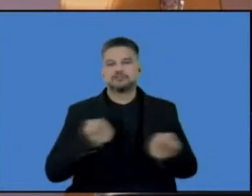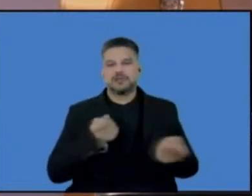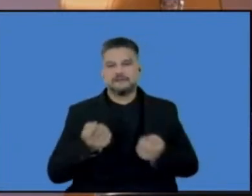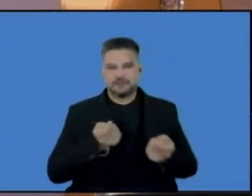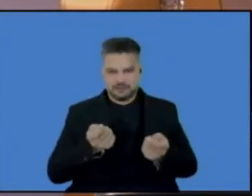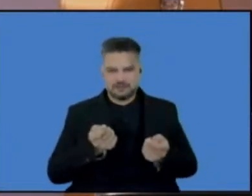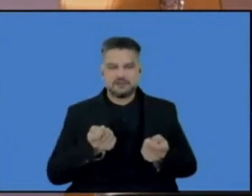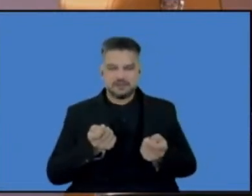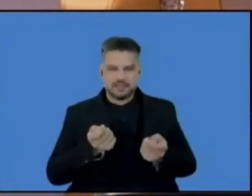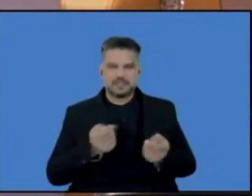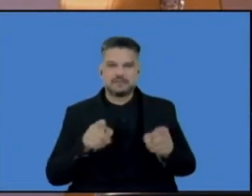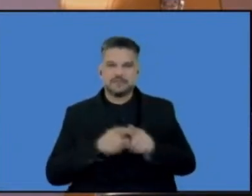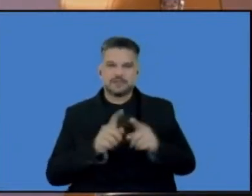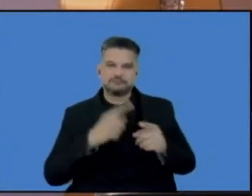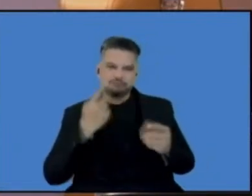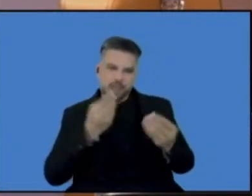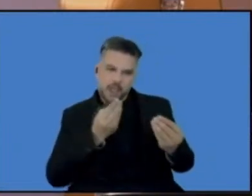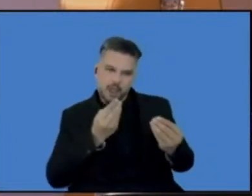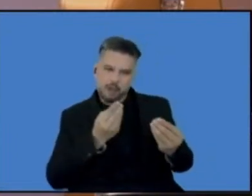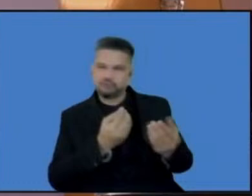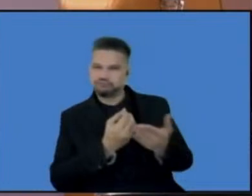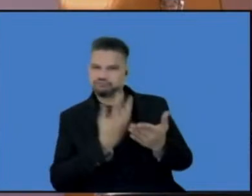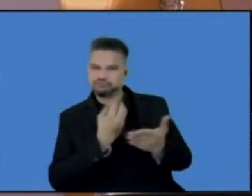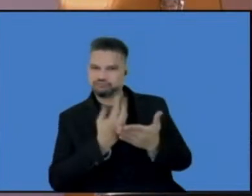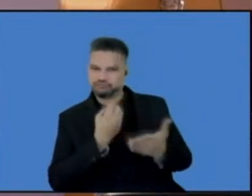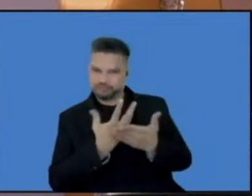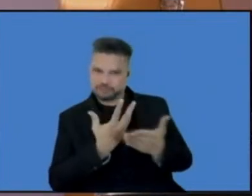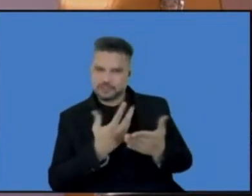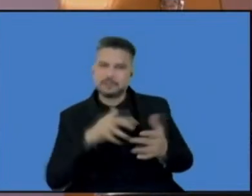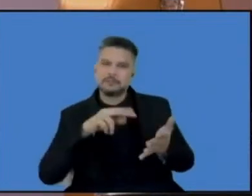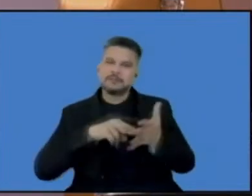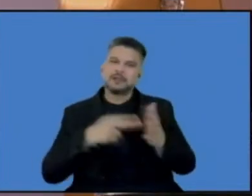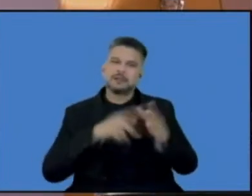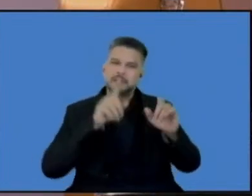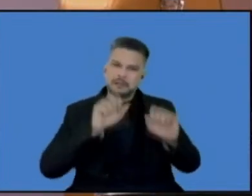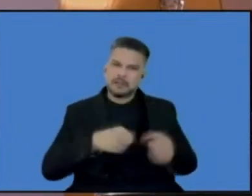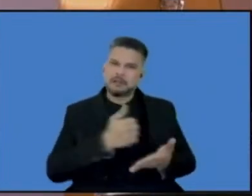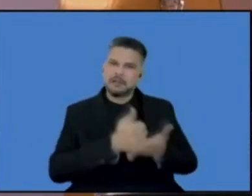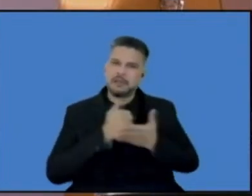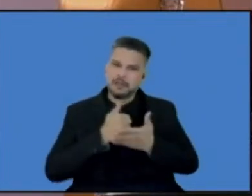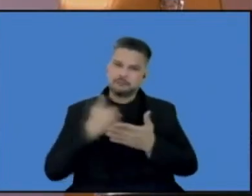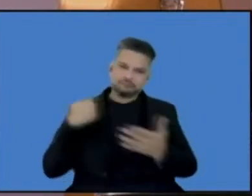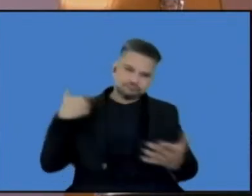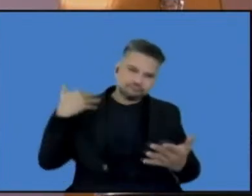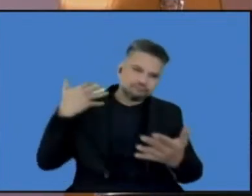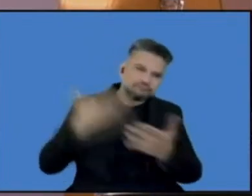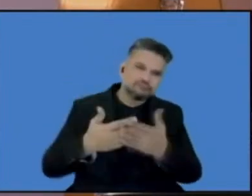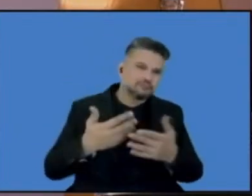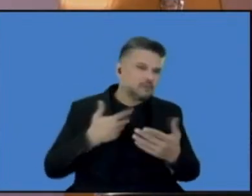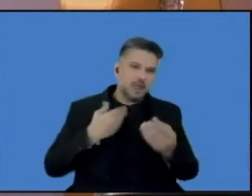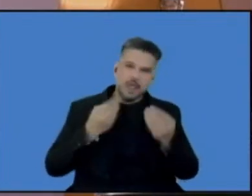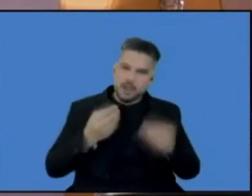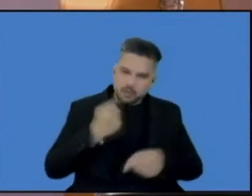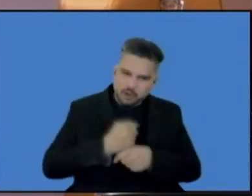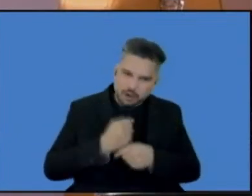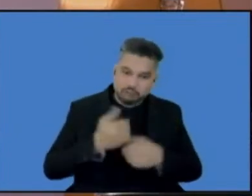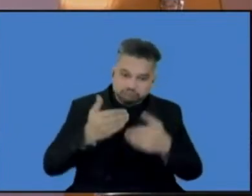know how far we've gone, what are the challenges, and then what next to be done. So having